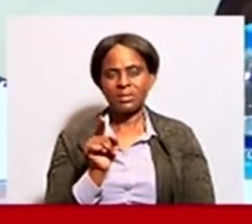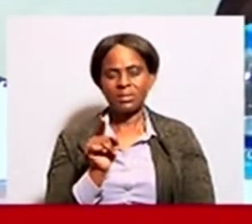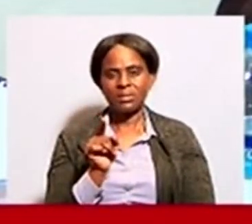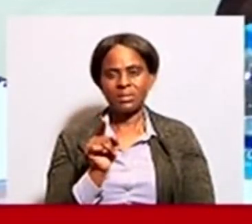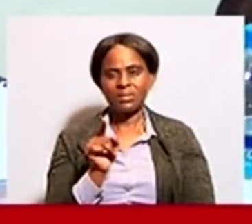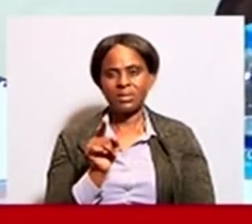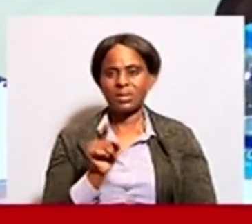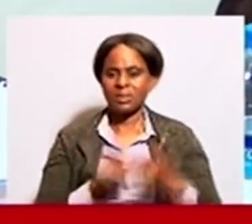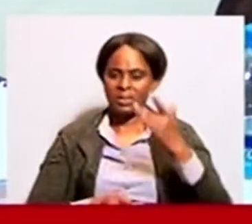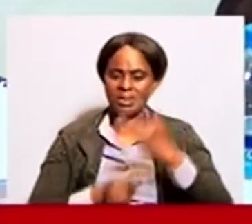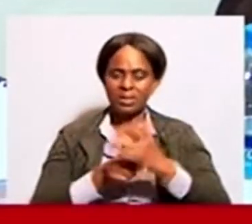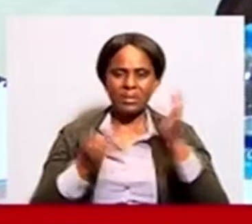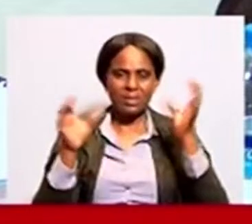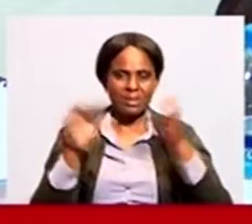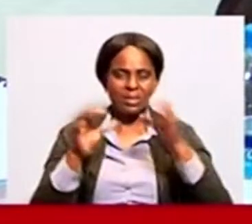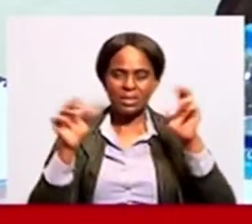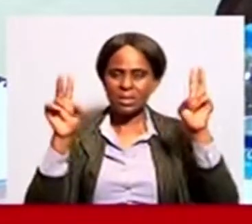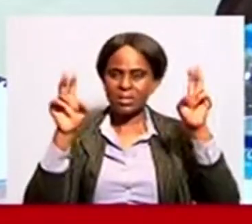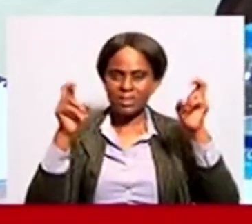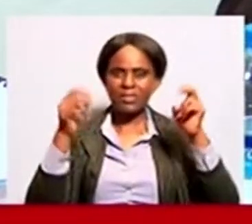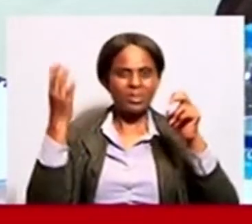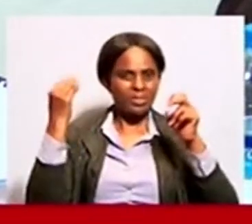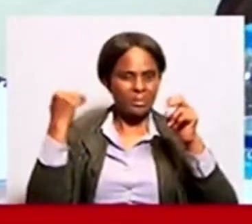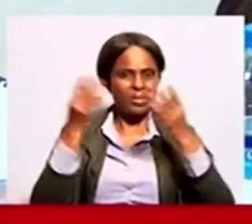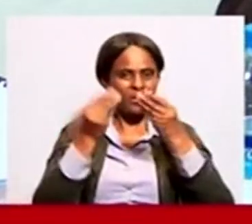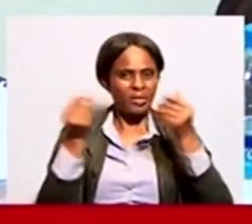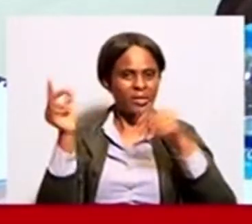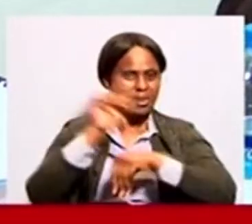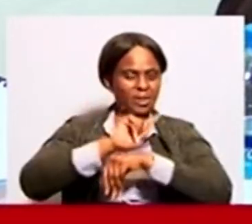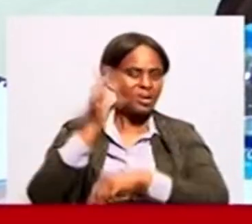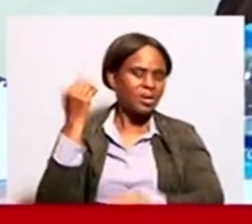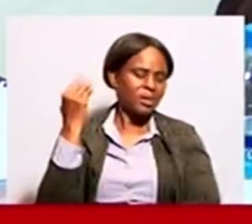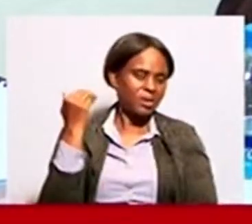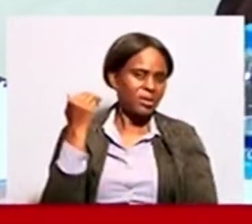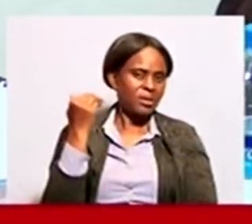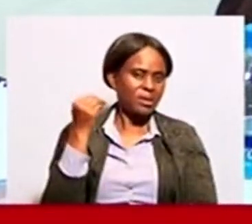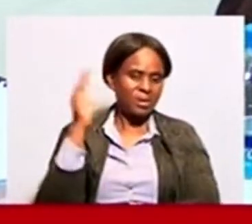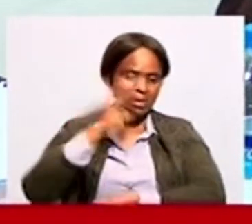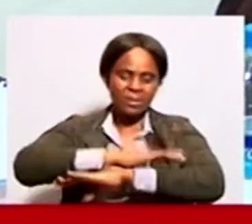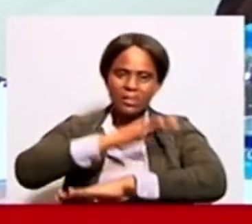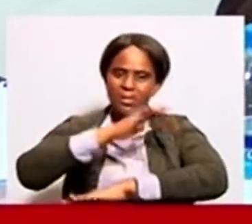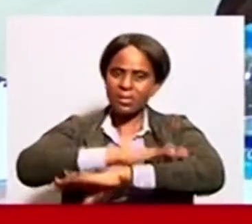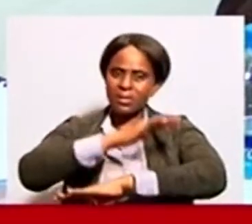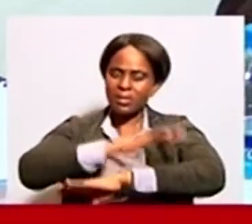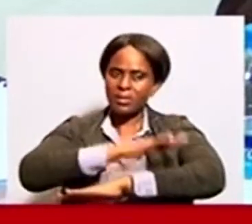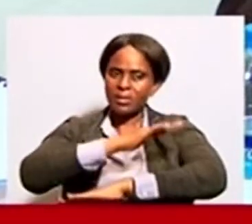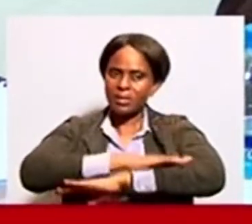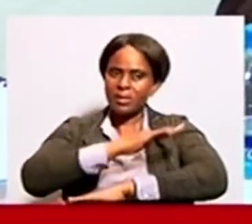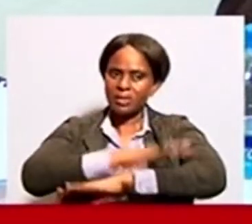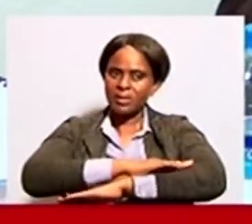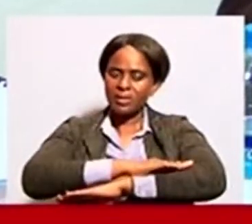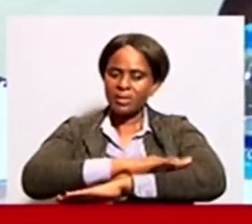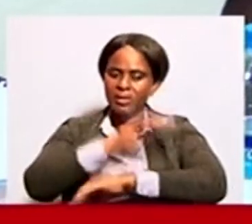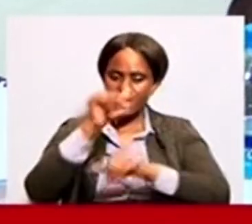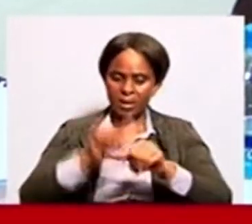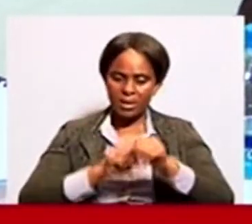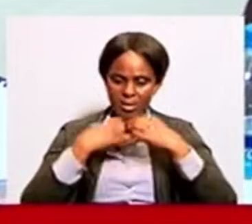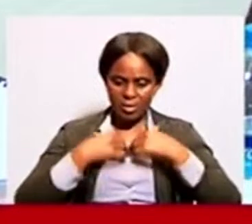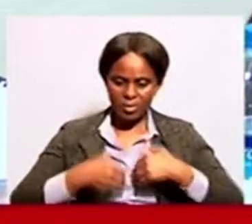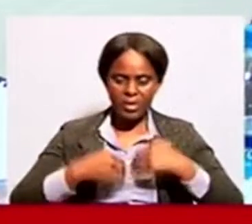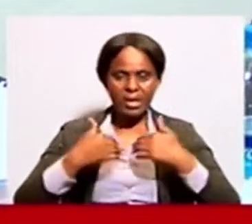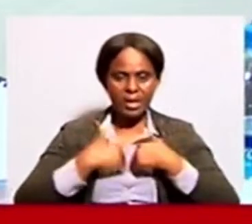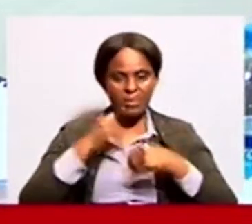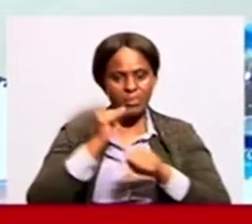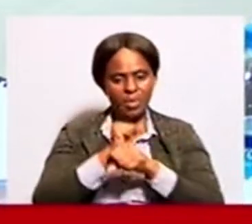City Council made the headlines a few days ago on the desks that everybody else has done,